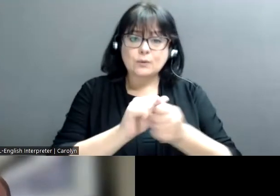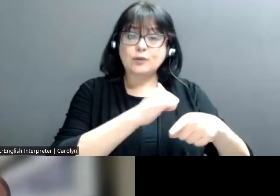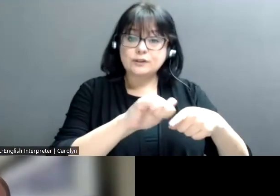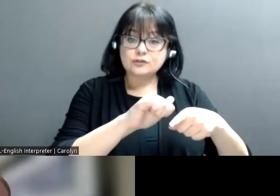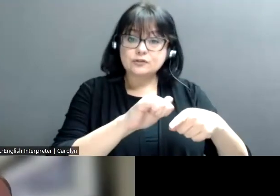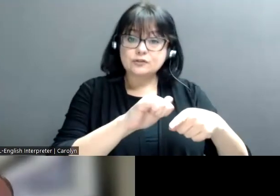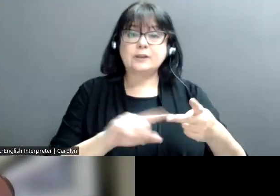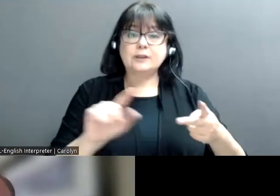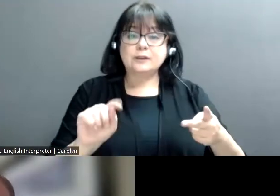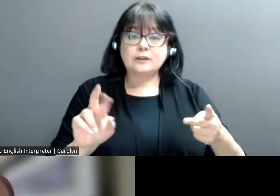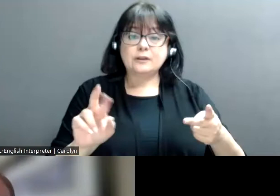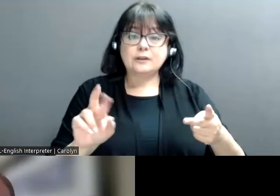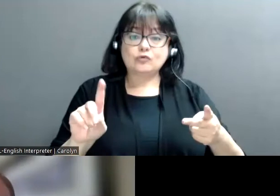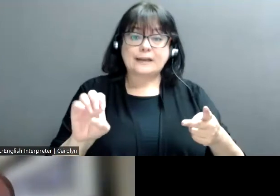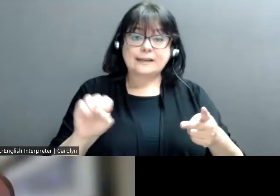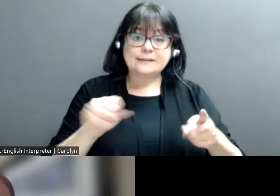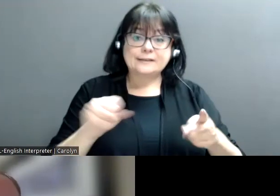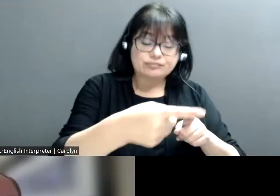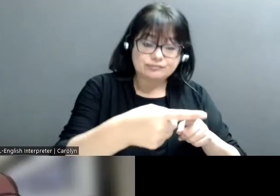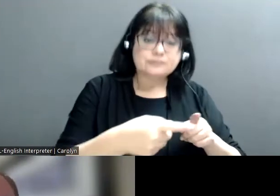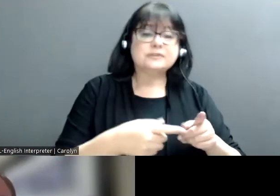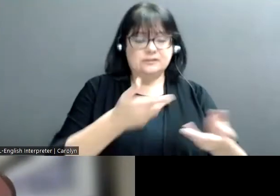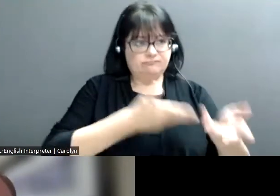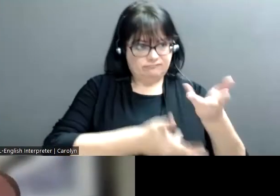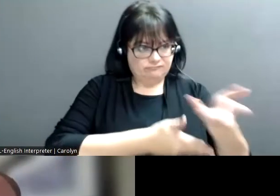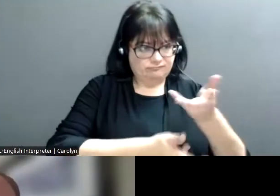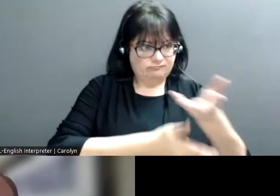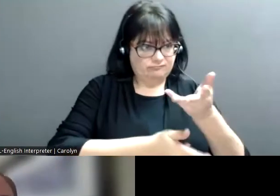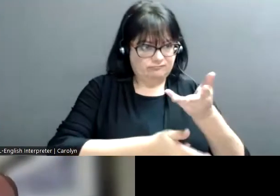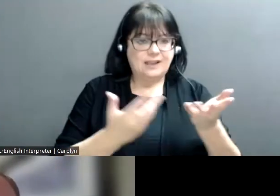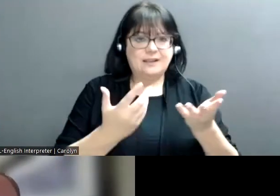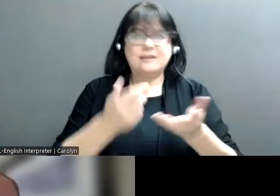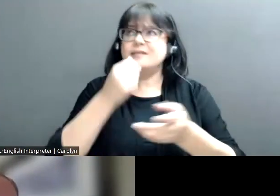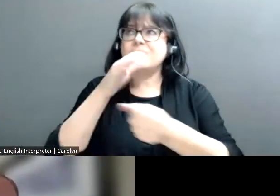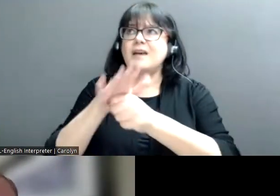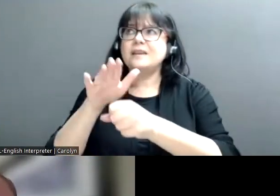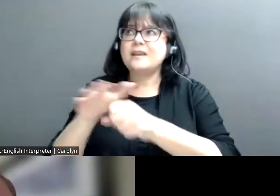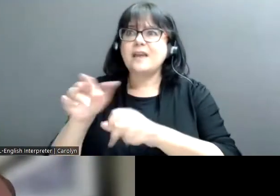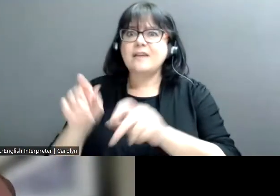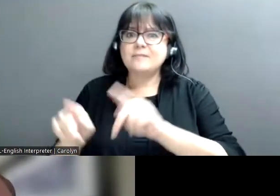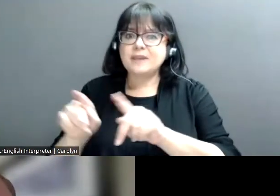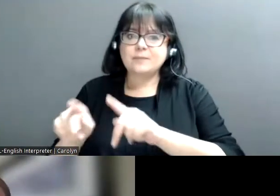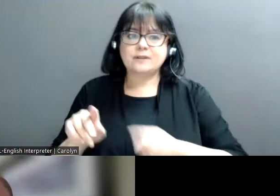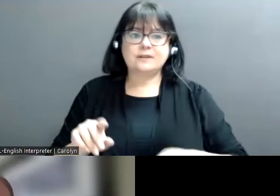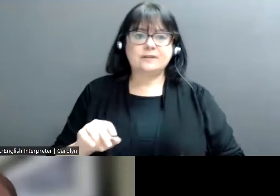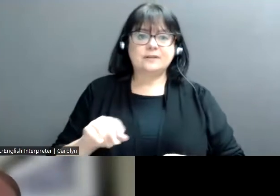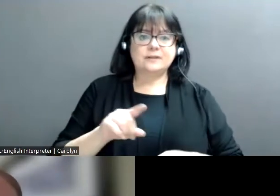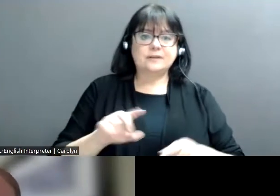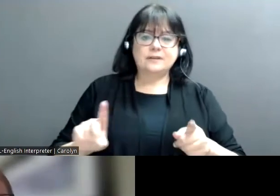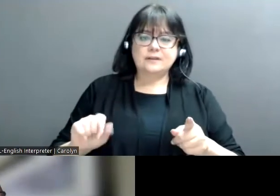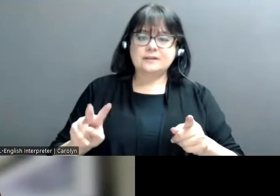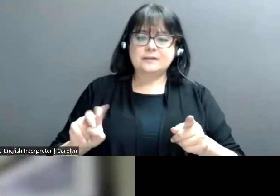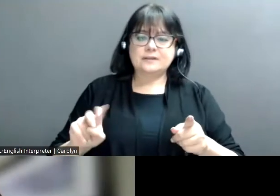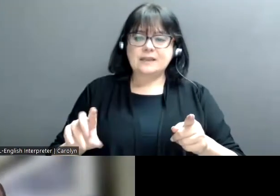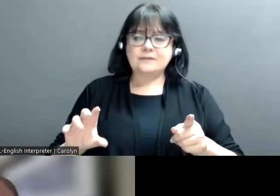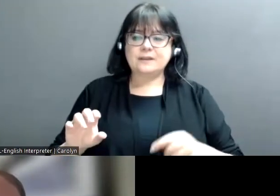and so right now, and because there just are not enough people, so employers need economic drivers. Absolutely, and